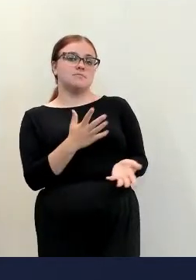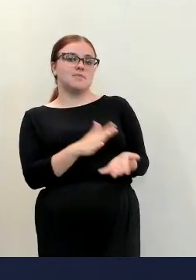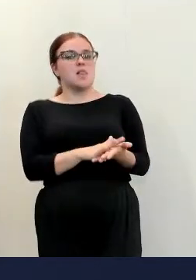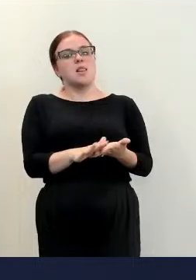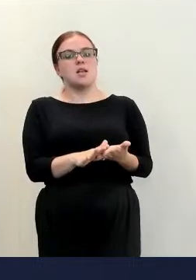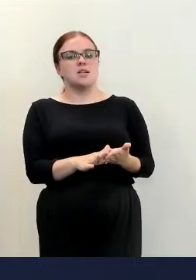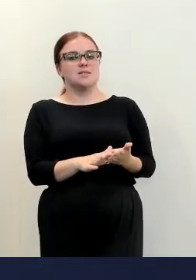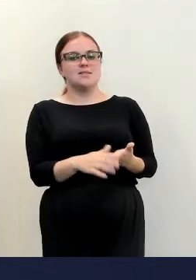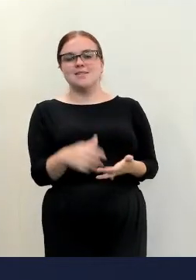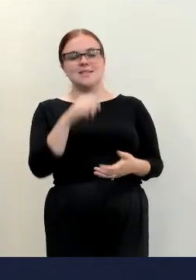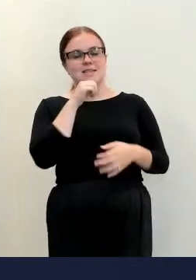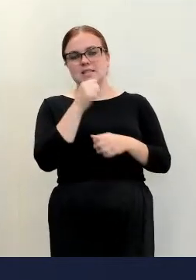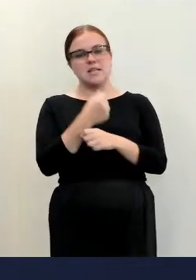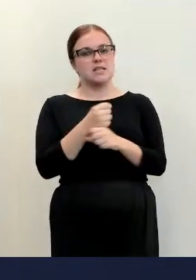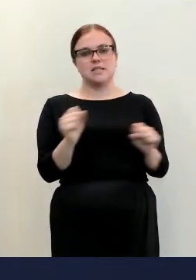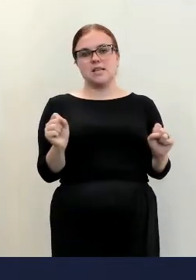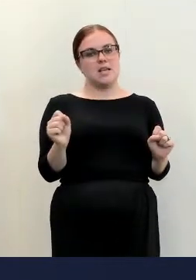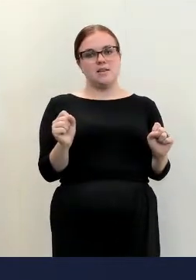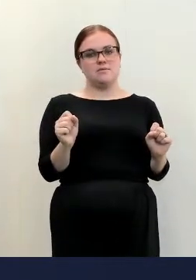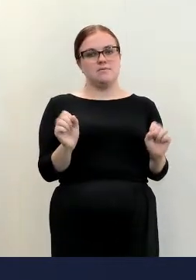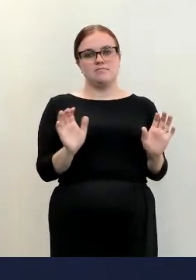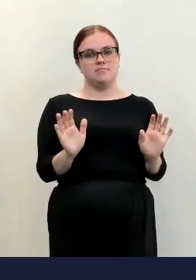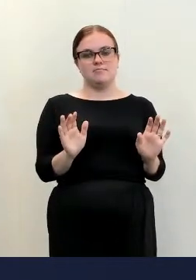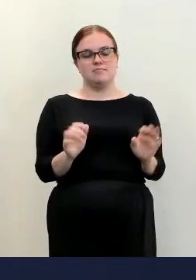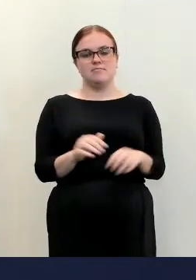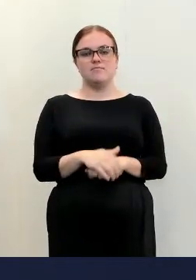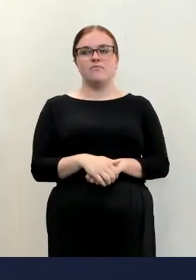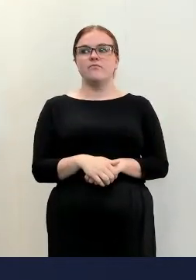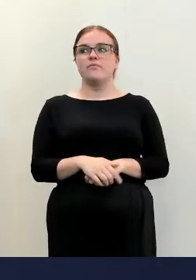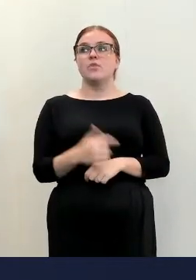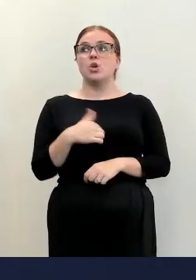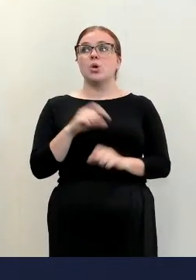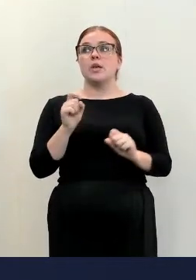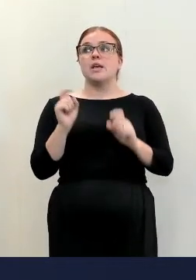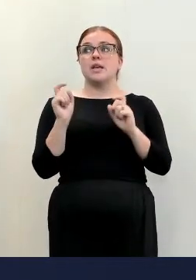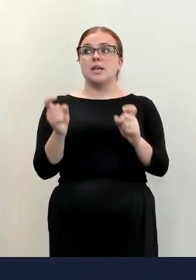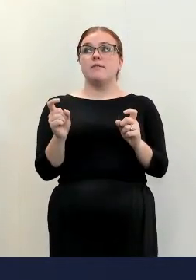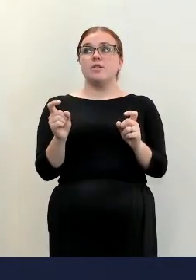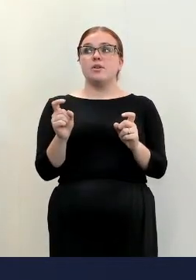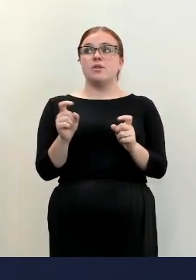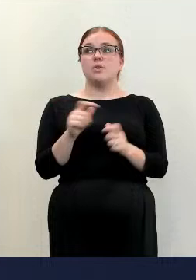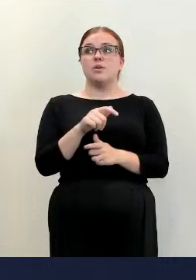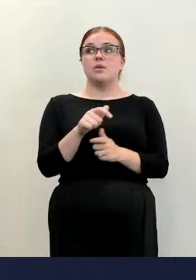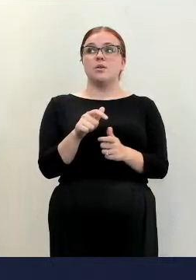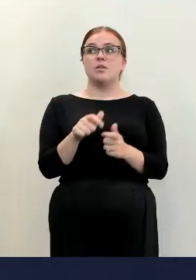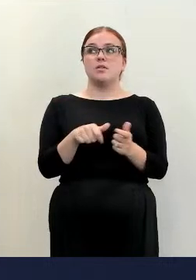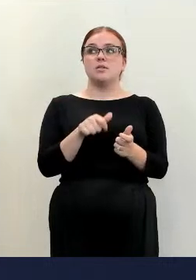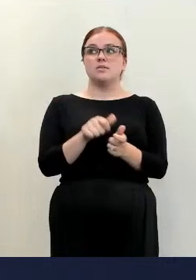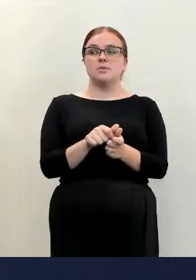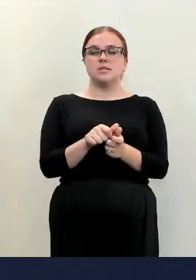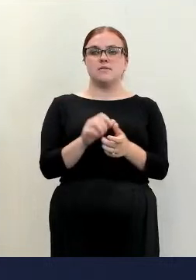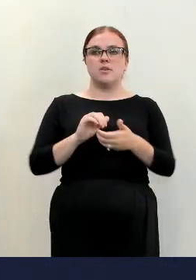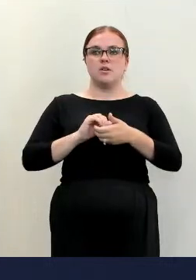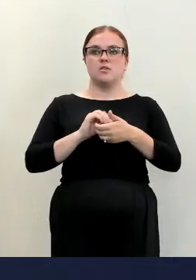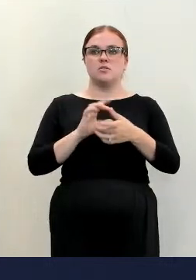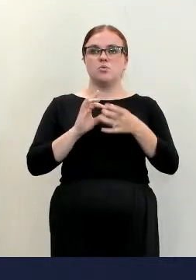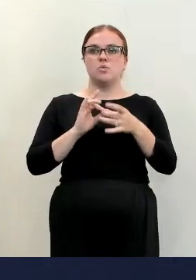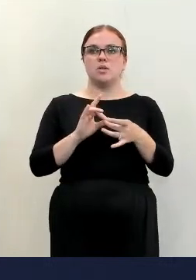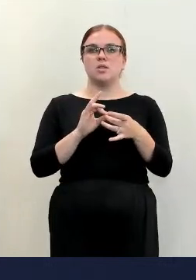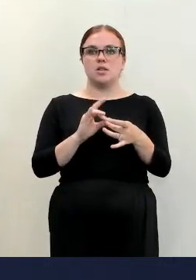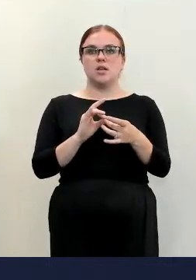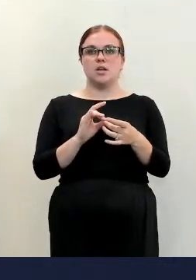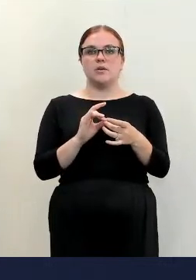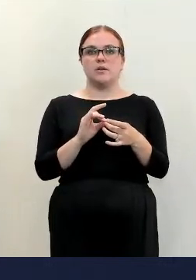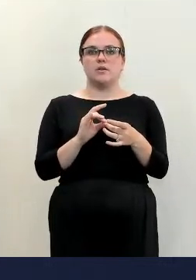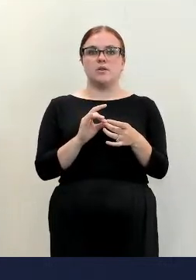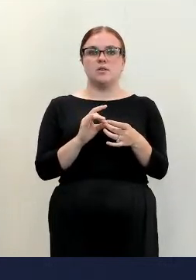there's no safe cocaine out in the system right now. We can give you the particulars associated with the